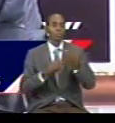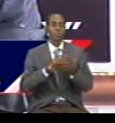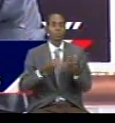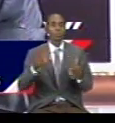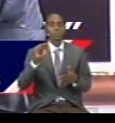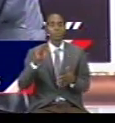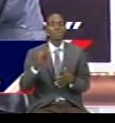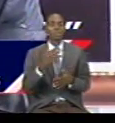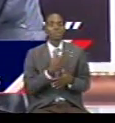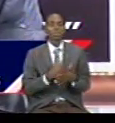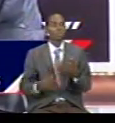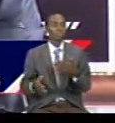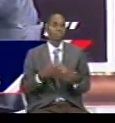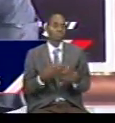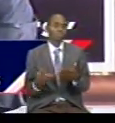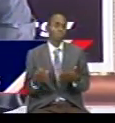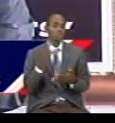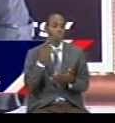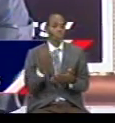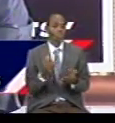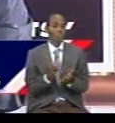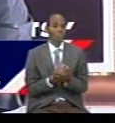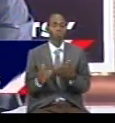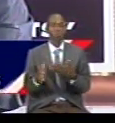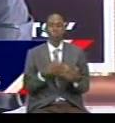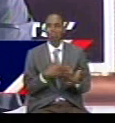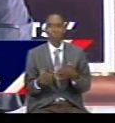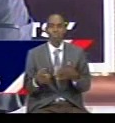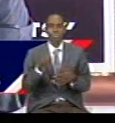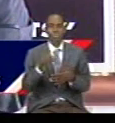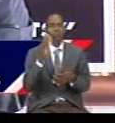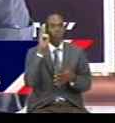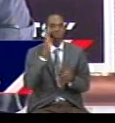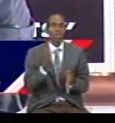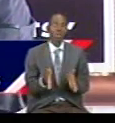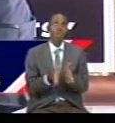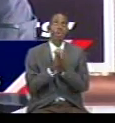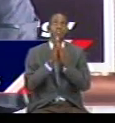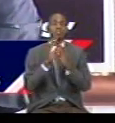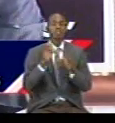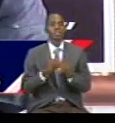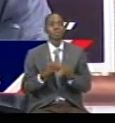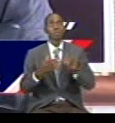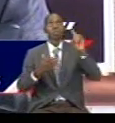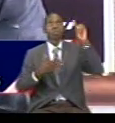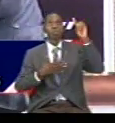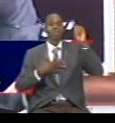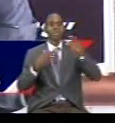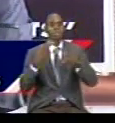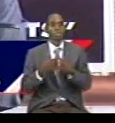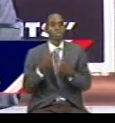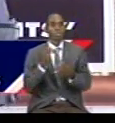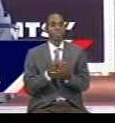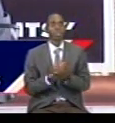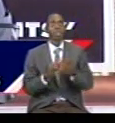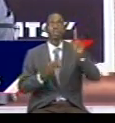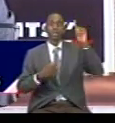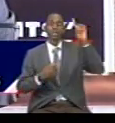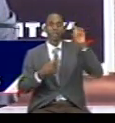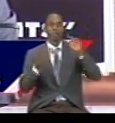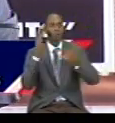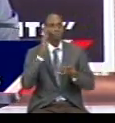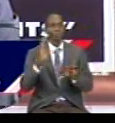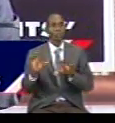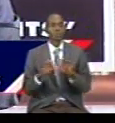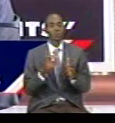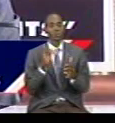and whatsoever, see that, and whatsoever ye shall ask in my name, that I will do, that I will do,